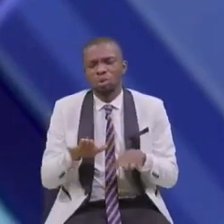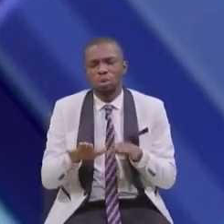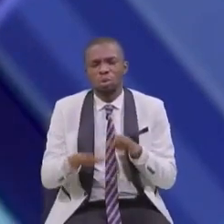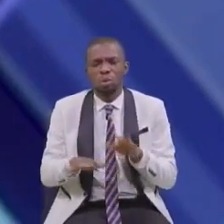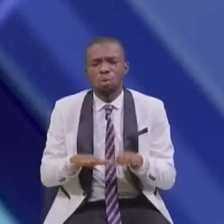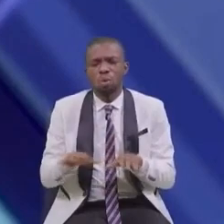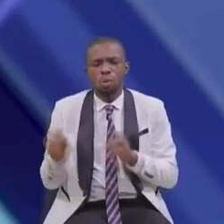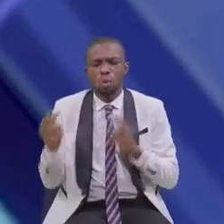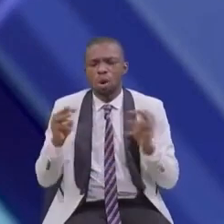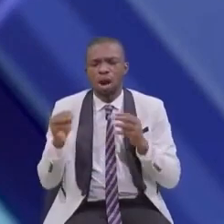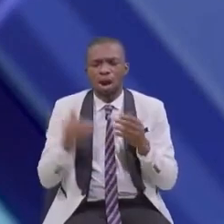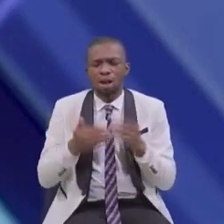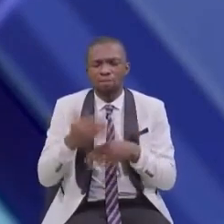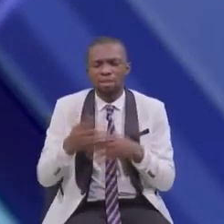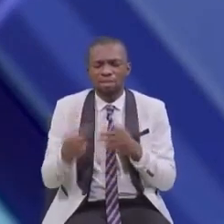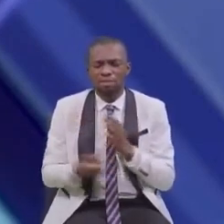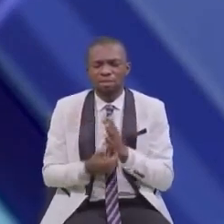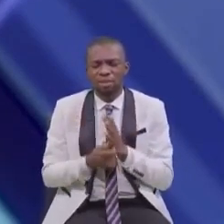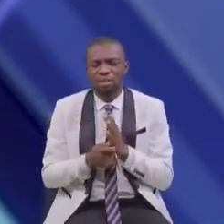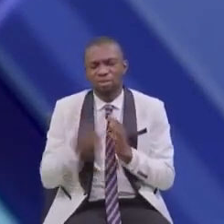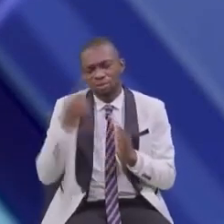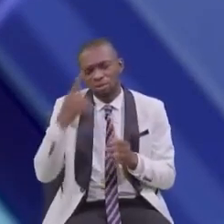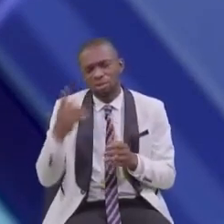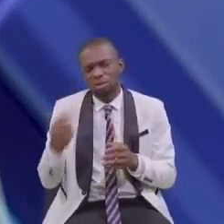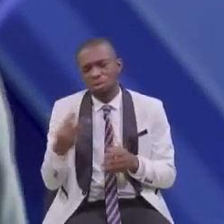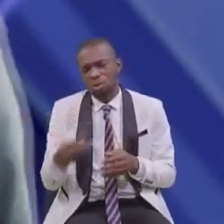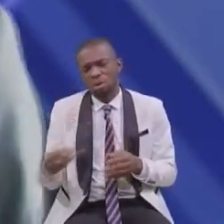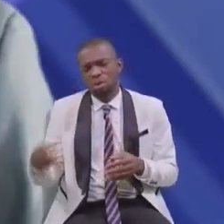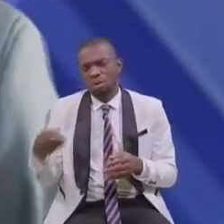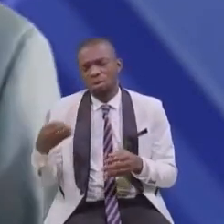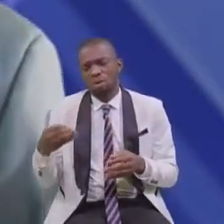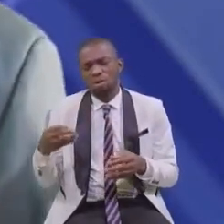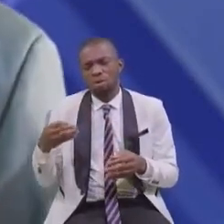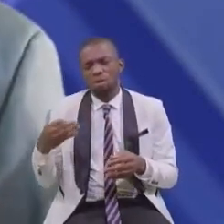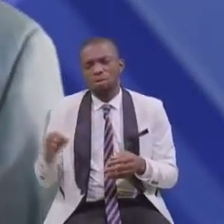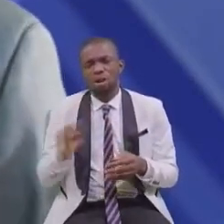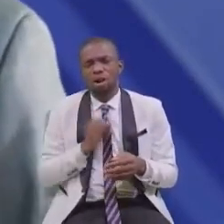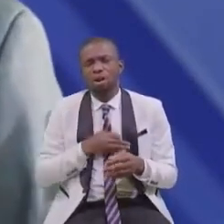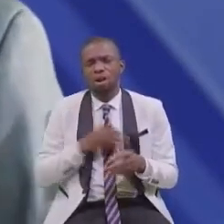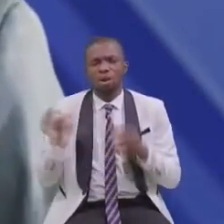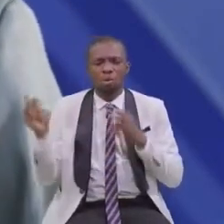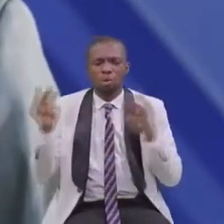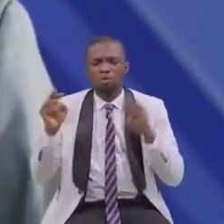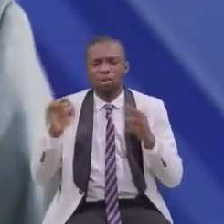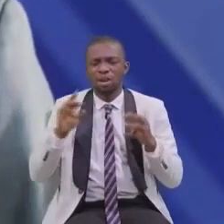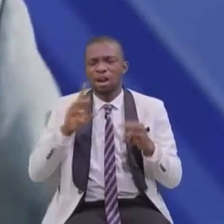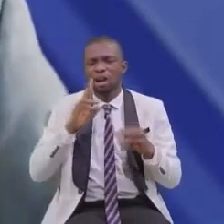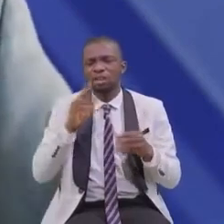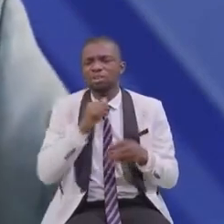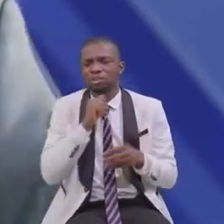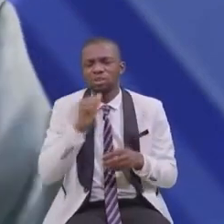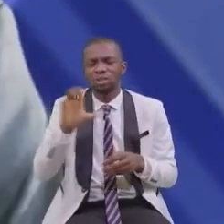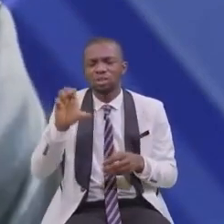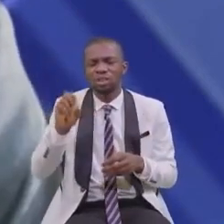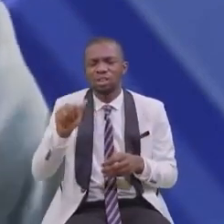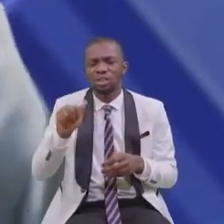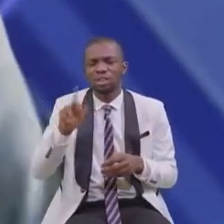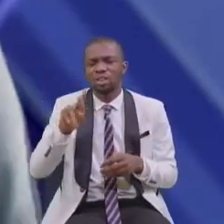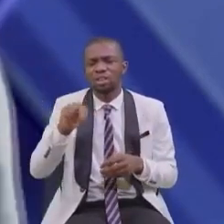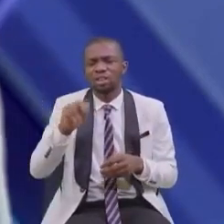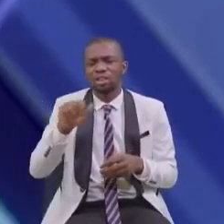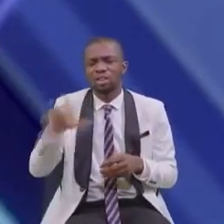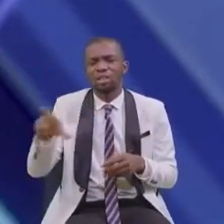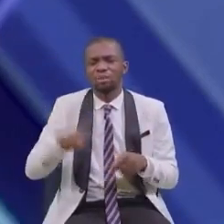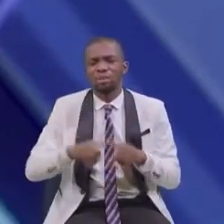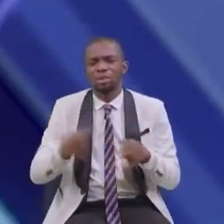of stronghold, the weapon of the word, the weapon of righteousness, the weapon of the belt